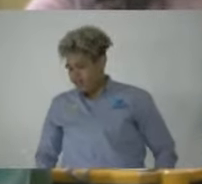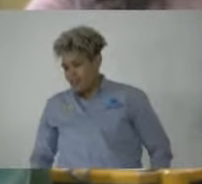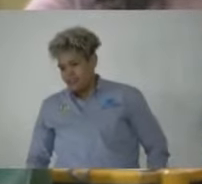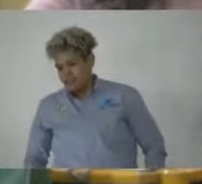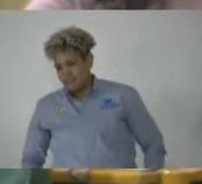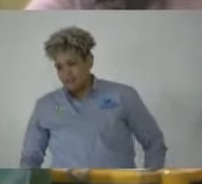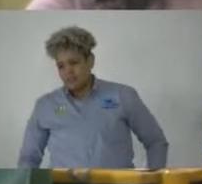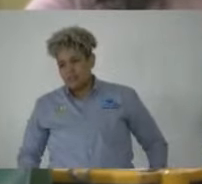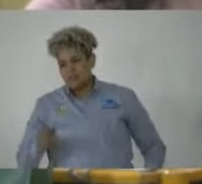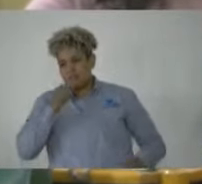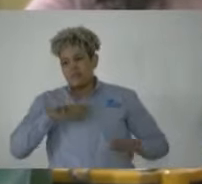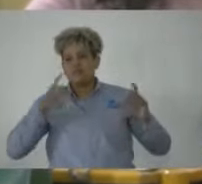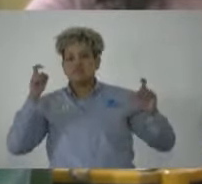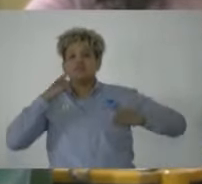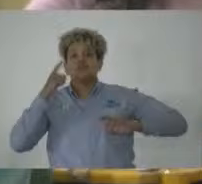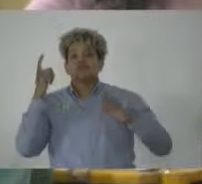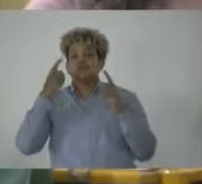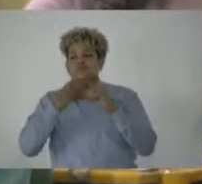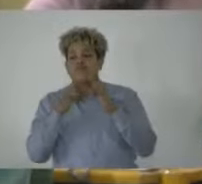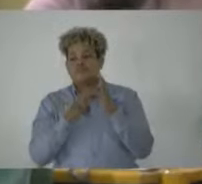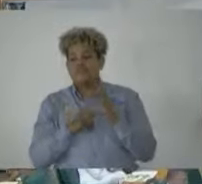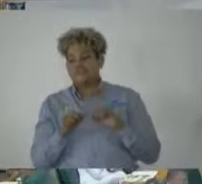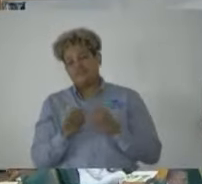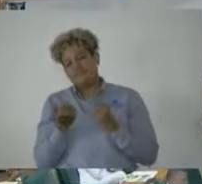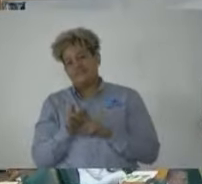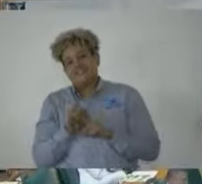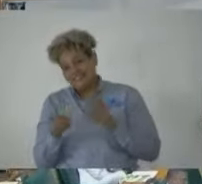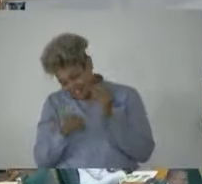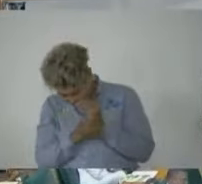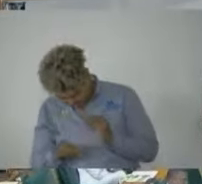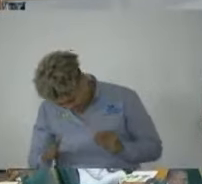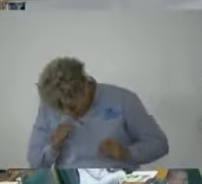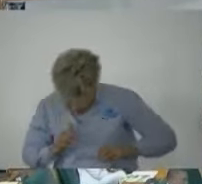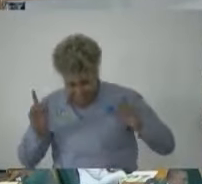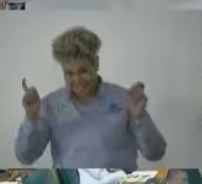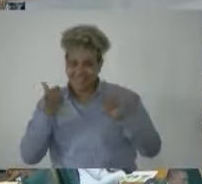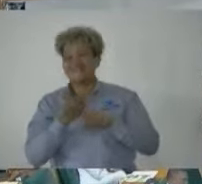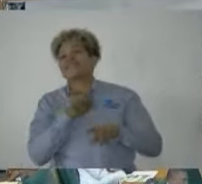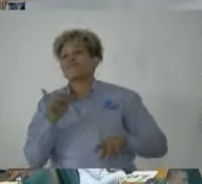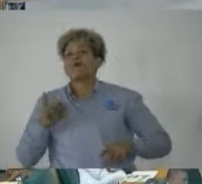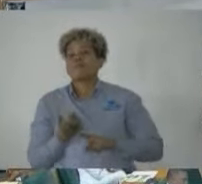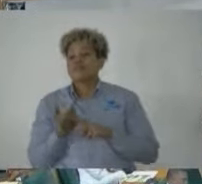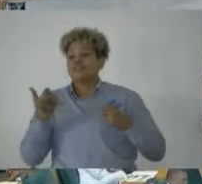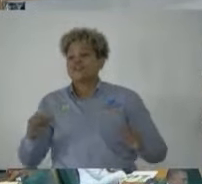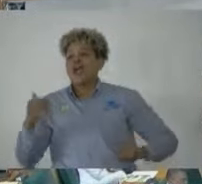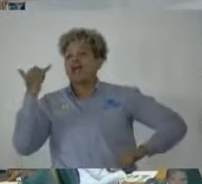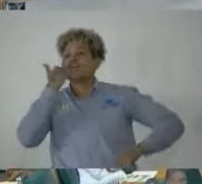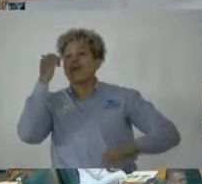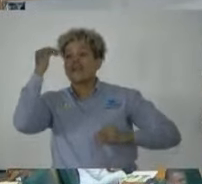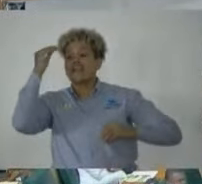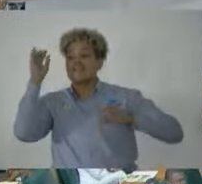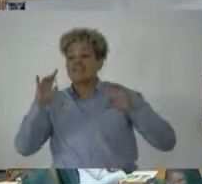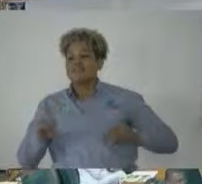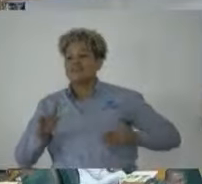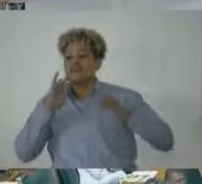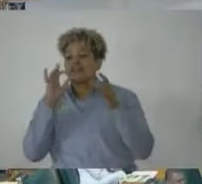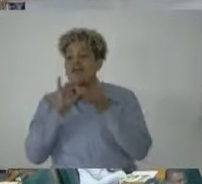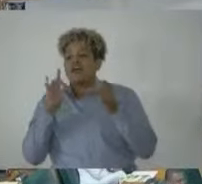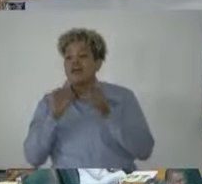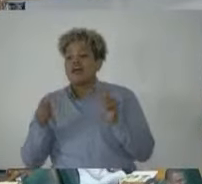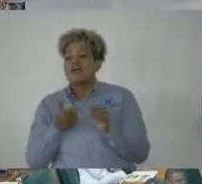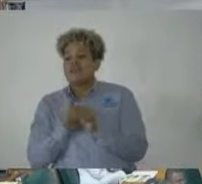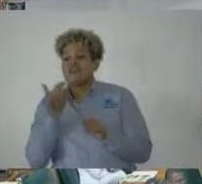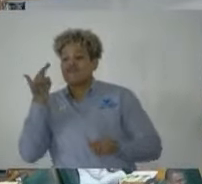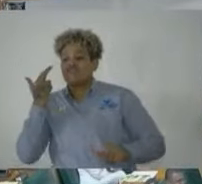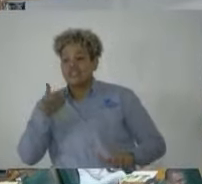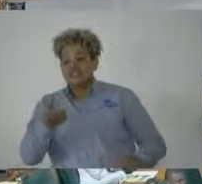And I'll tell you in a minute. Madam Speaker, the member is trying to mislead the House about the motive of